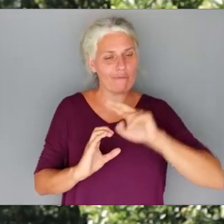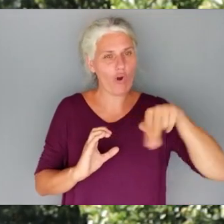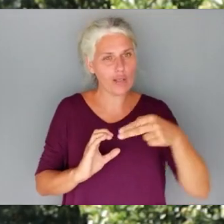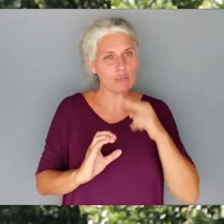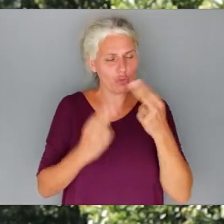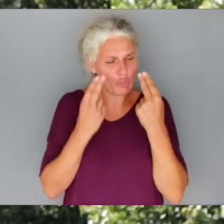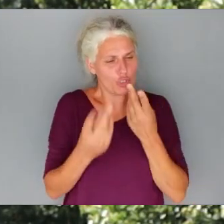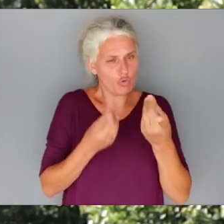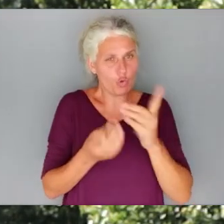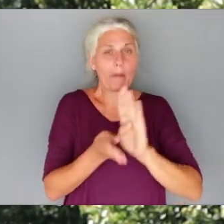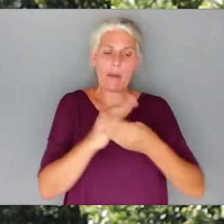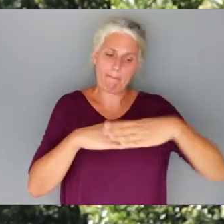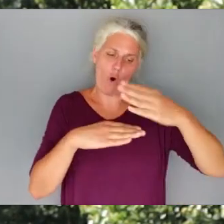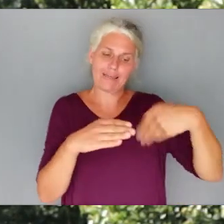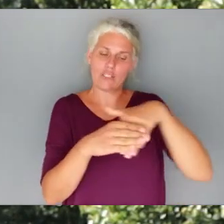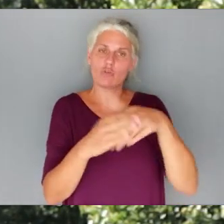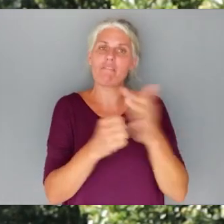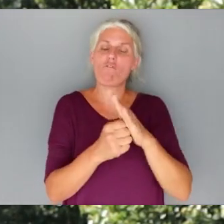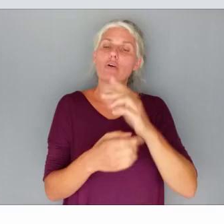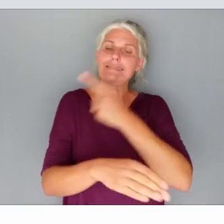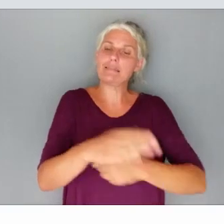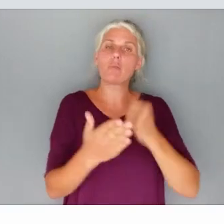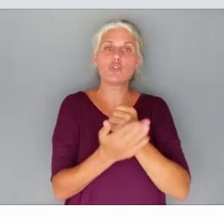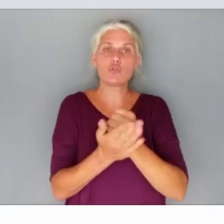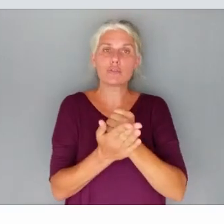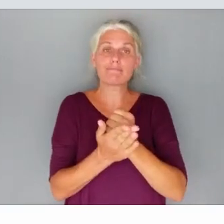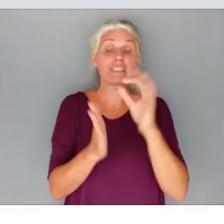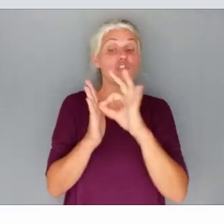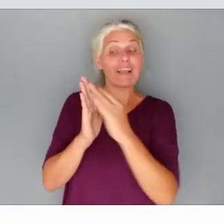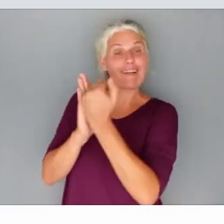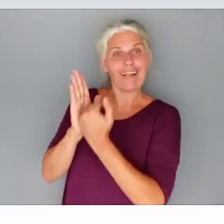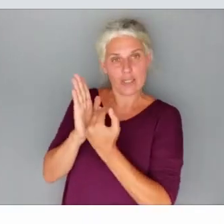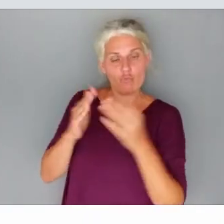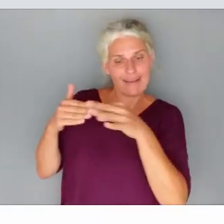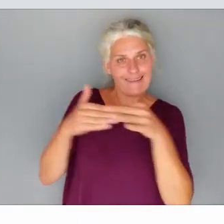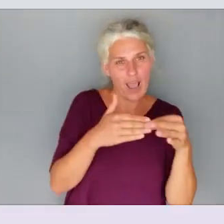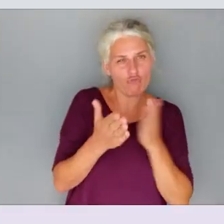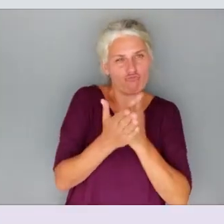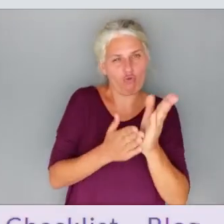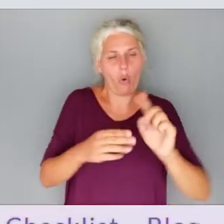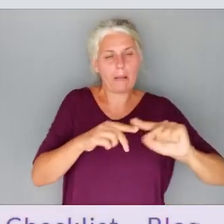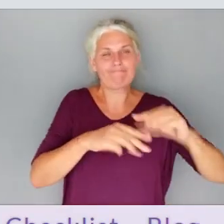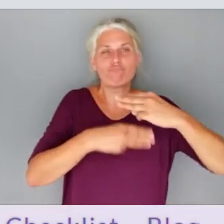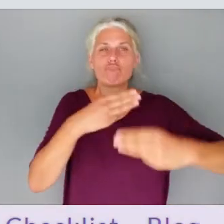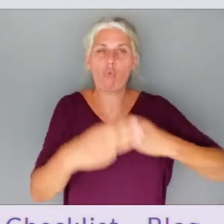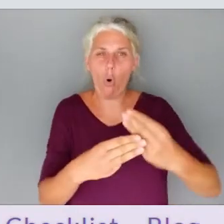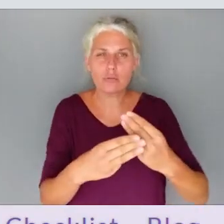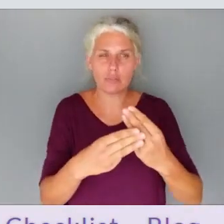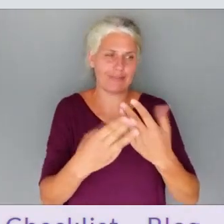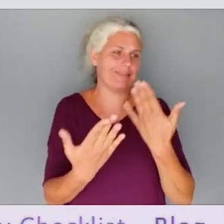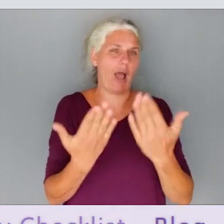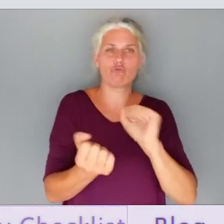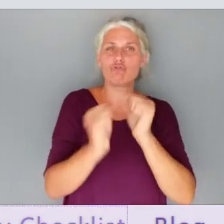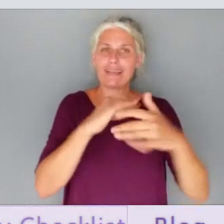it is a necessary step to becoming more inclusive to disabled students. This checklist will guide you through the steps that a society can take